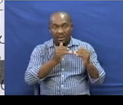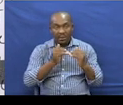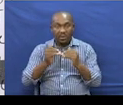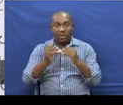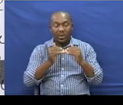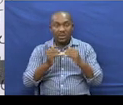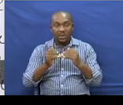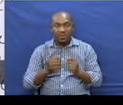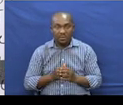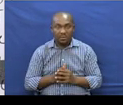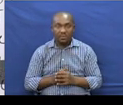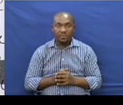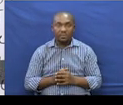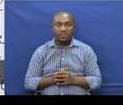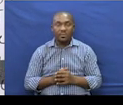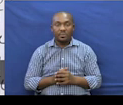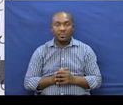indirect democracy.